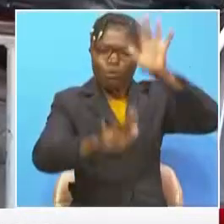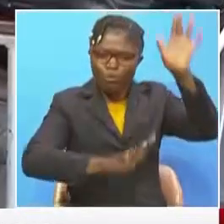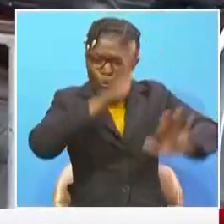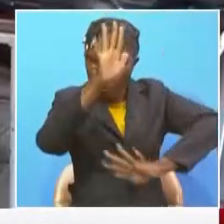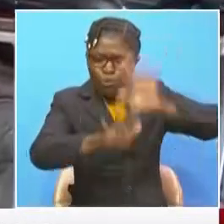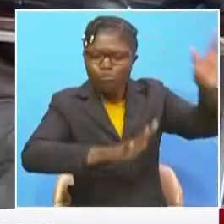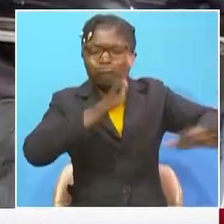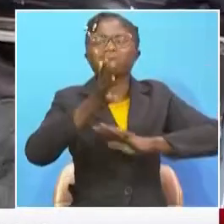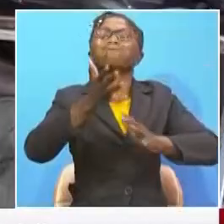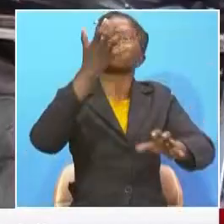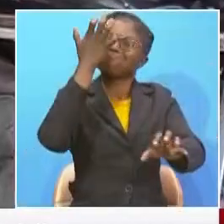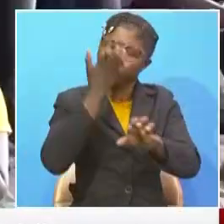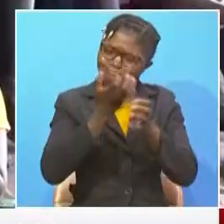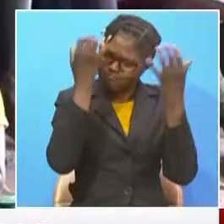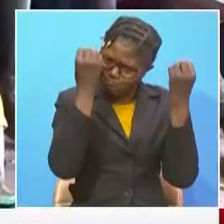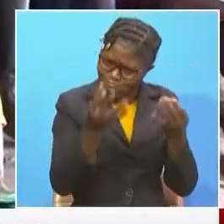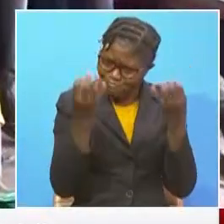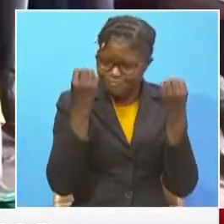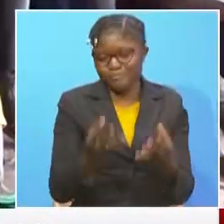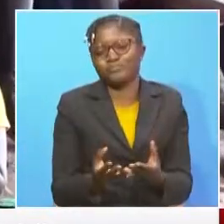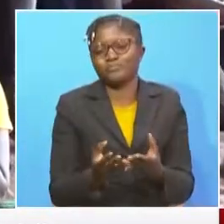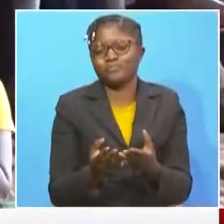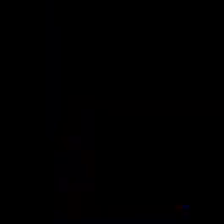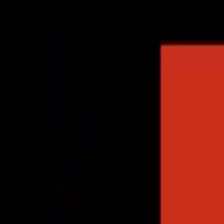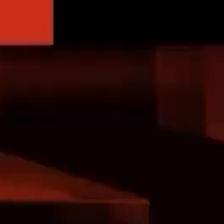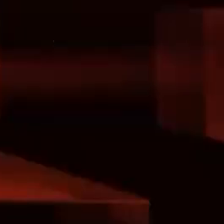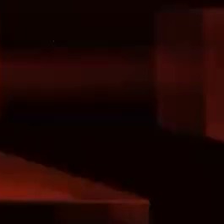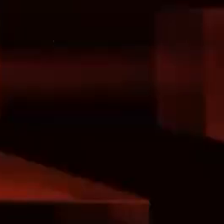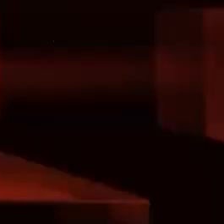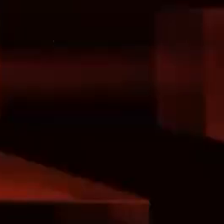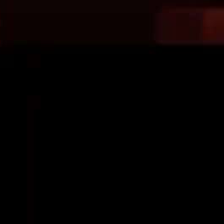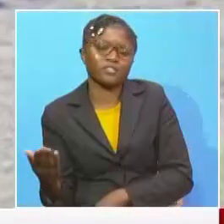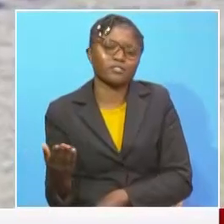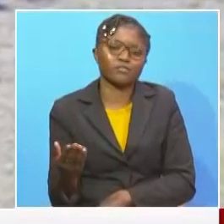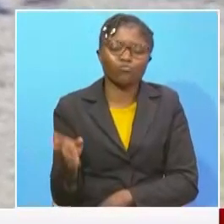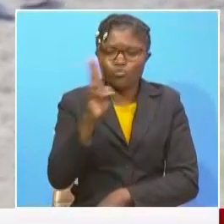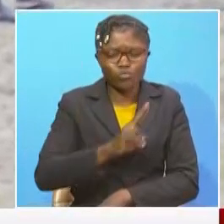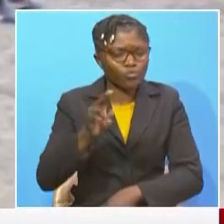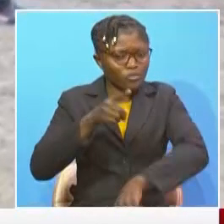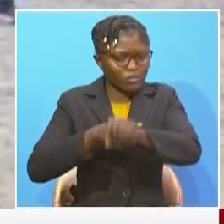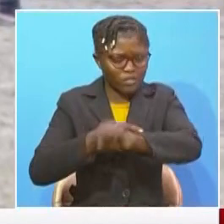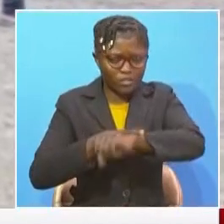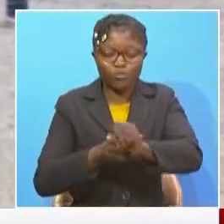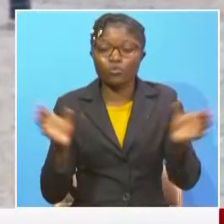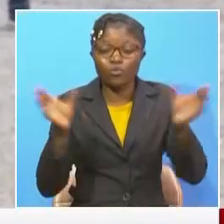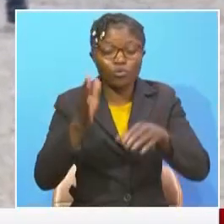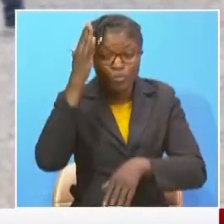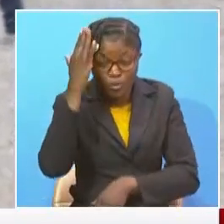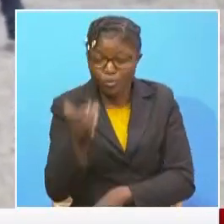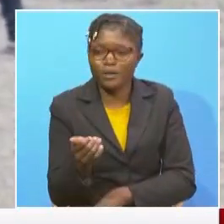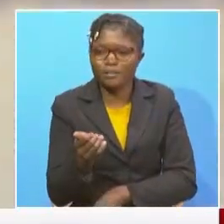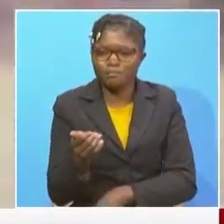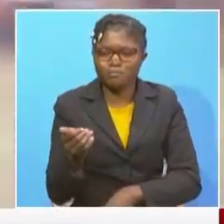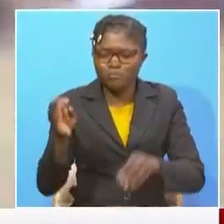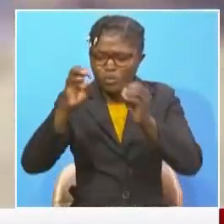5,000 people to benefit from wetland cropping exercise in Kaputa. Plus, fast aged to intensify